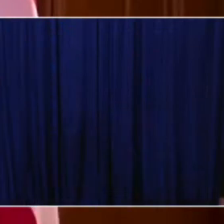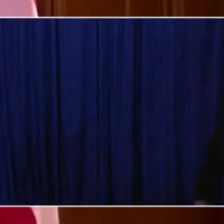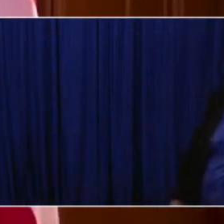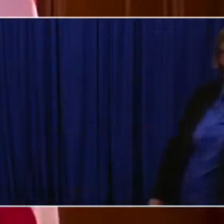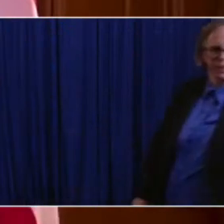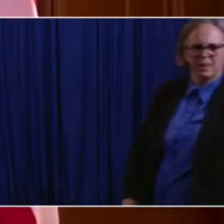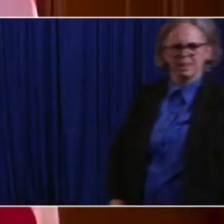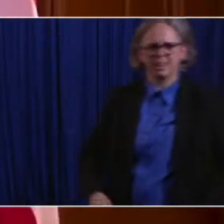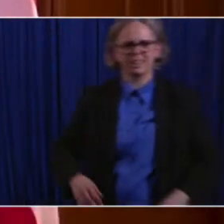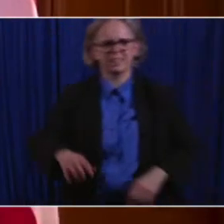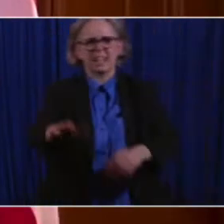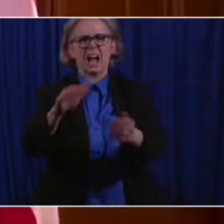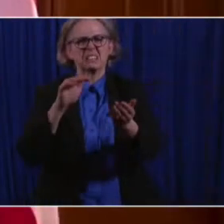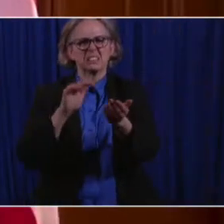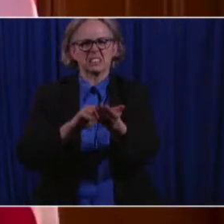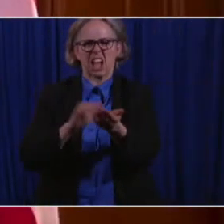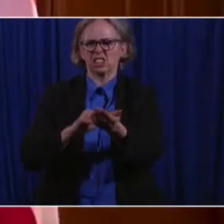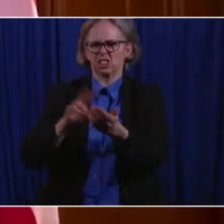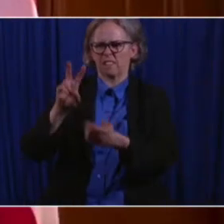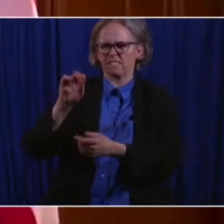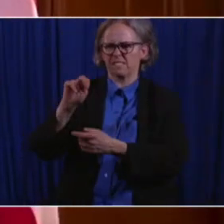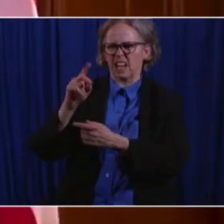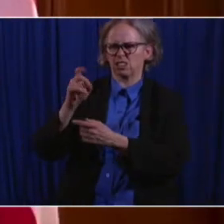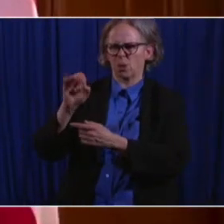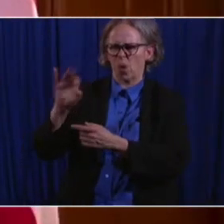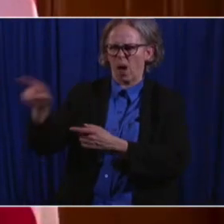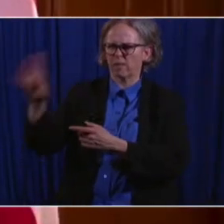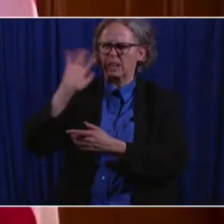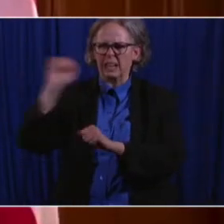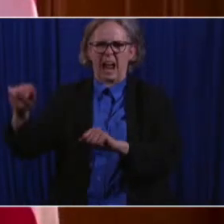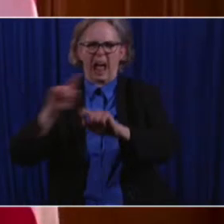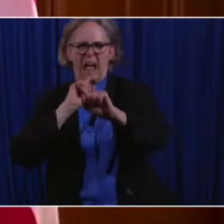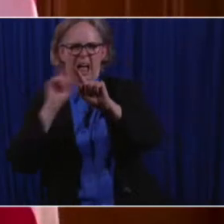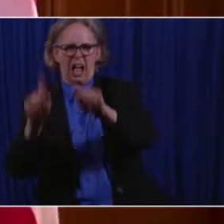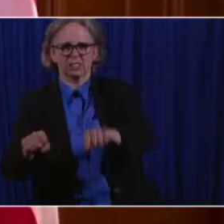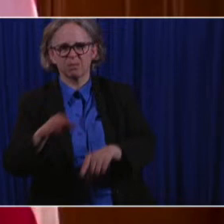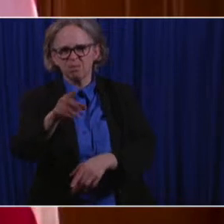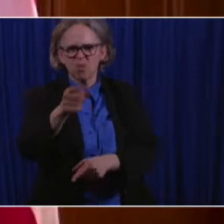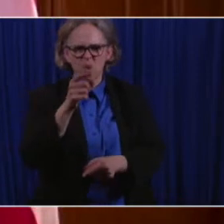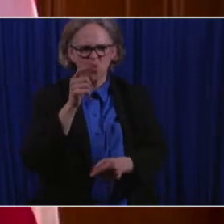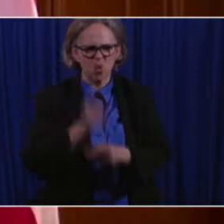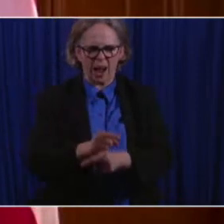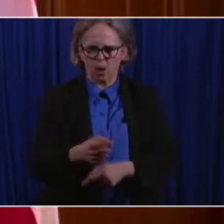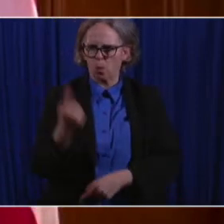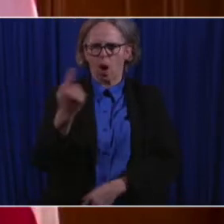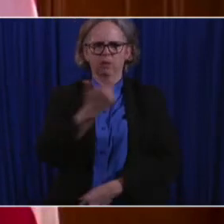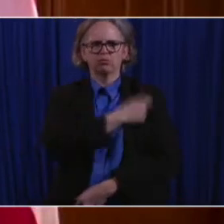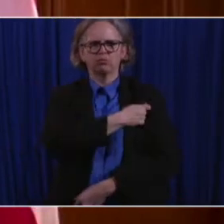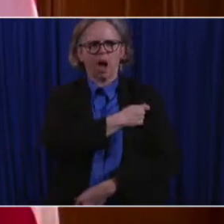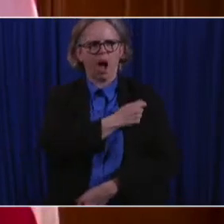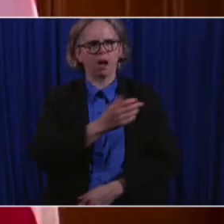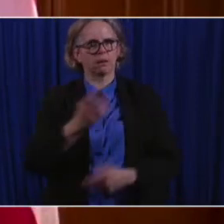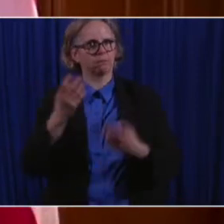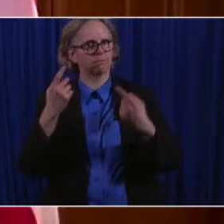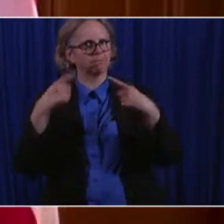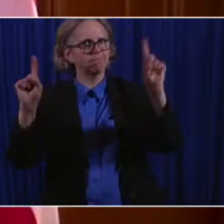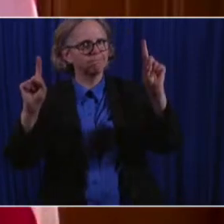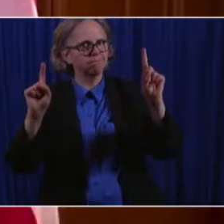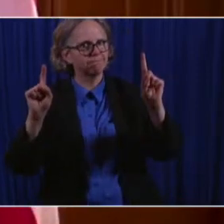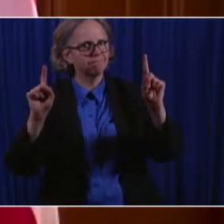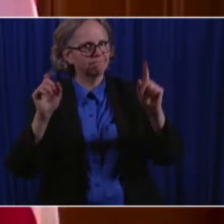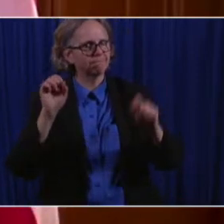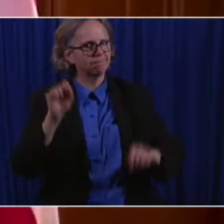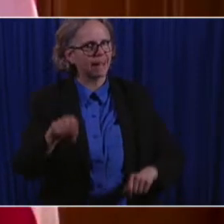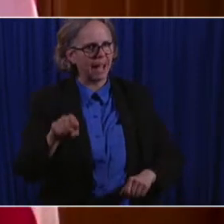is very, very important. It obviously means you don't have to come back for that second shot, but it also means that you can go in and you can do mobile